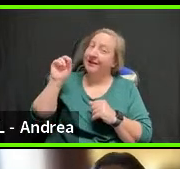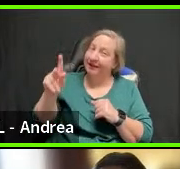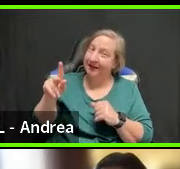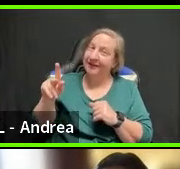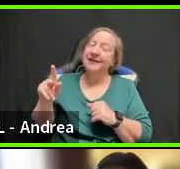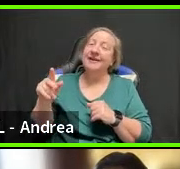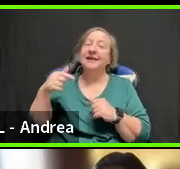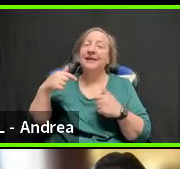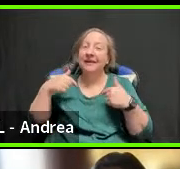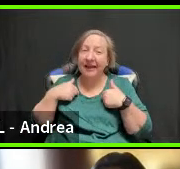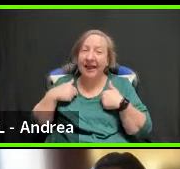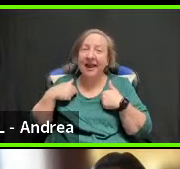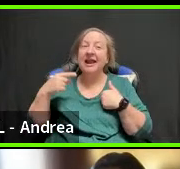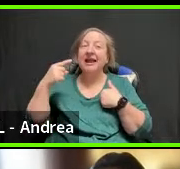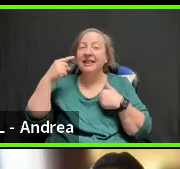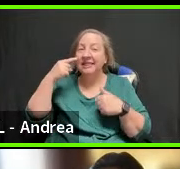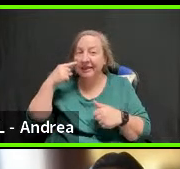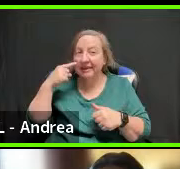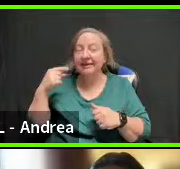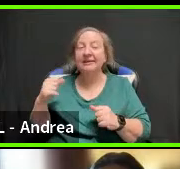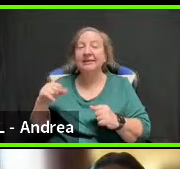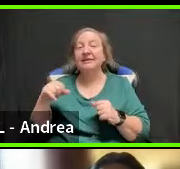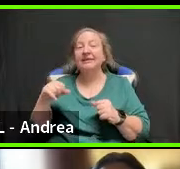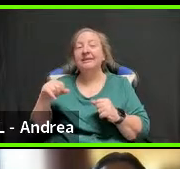Okay, I think,